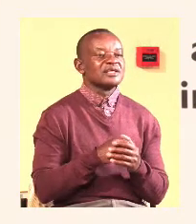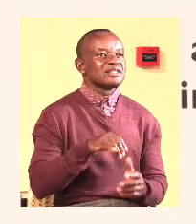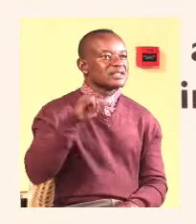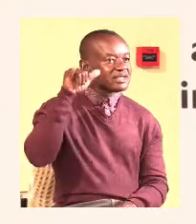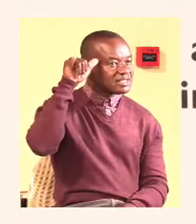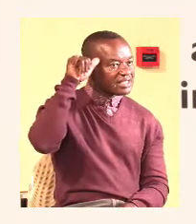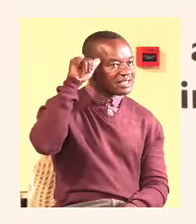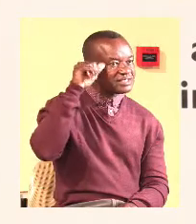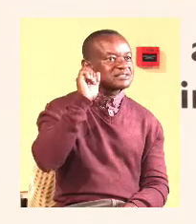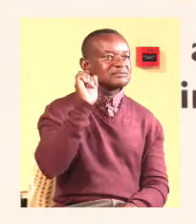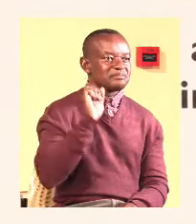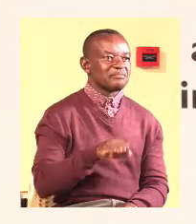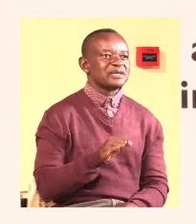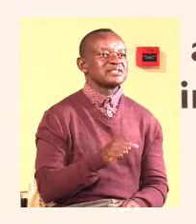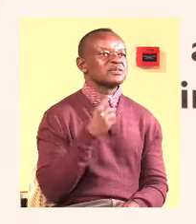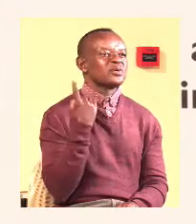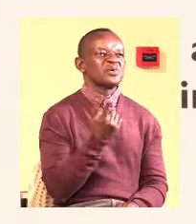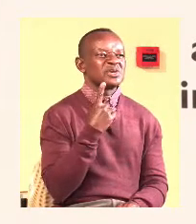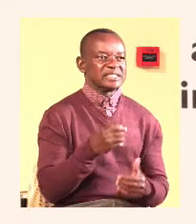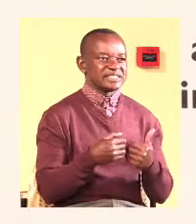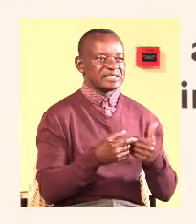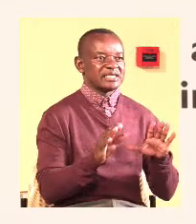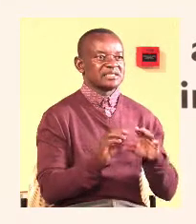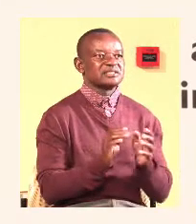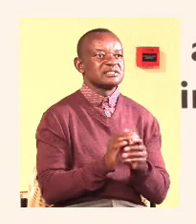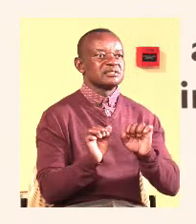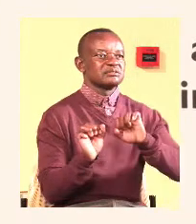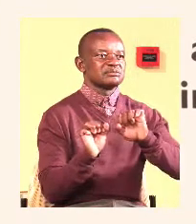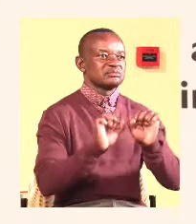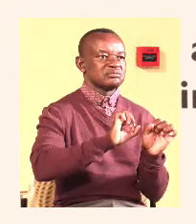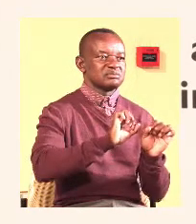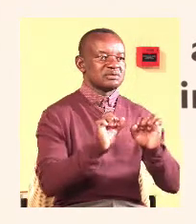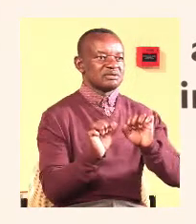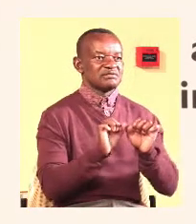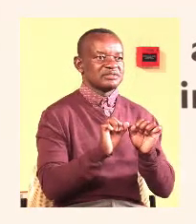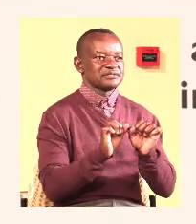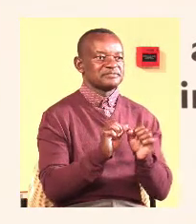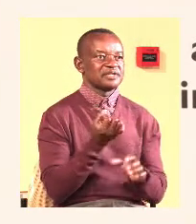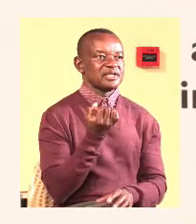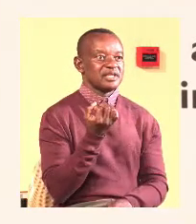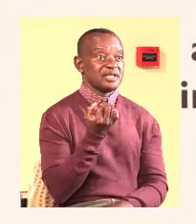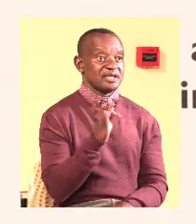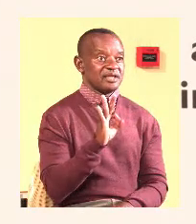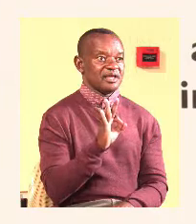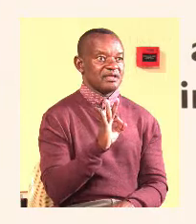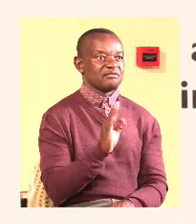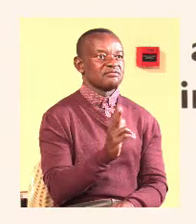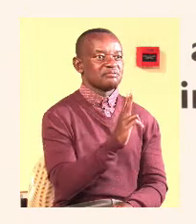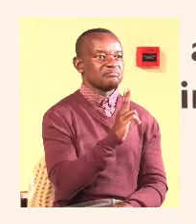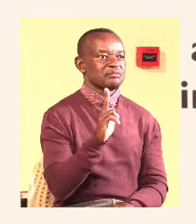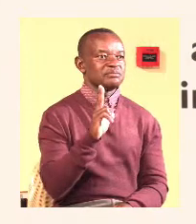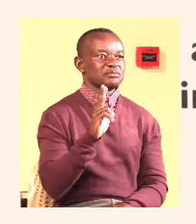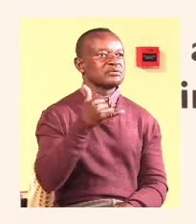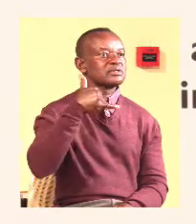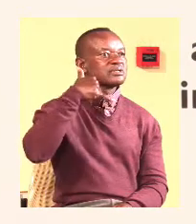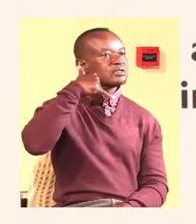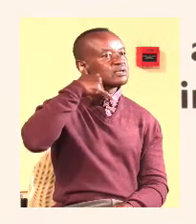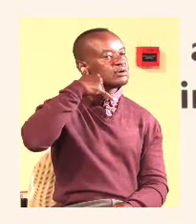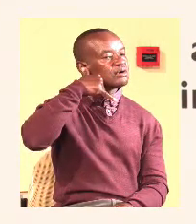they either receive a call, like I earlier mentioned, or a request that they have to transport somebody, but only for obtaining